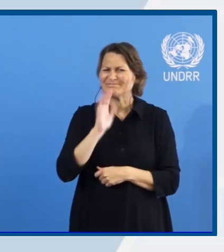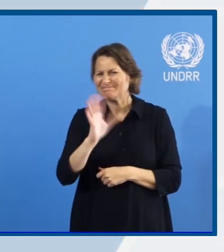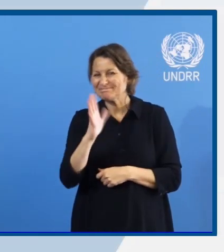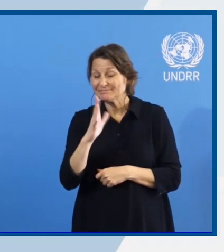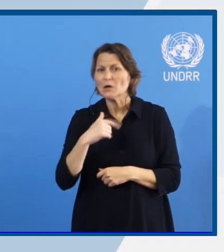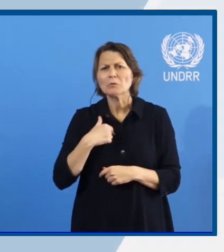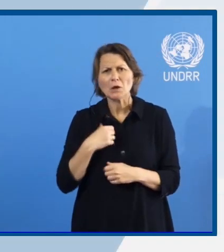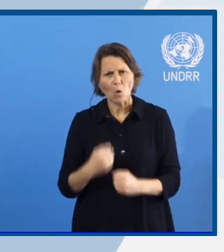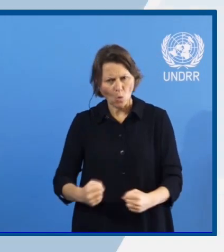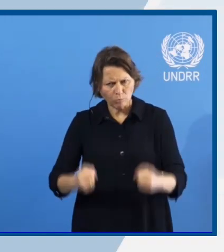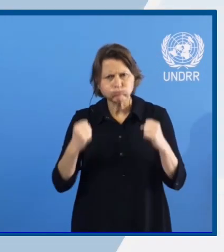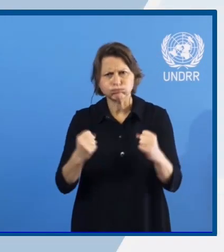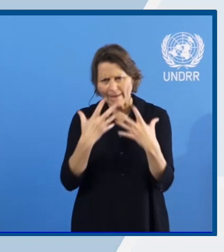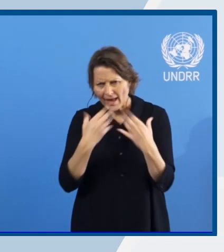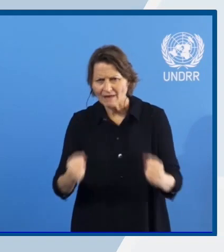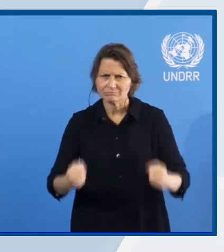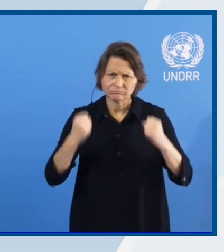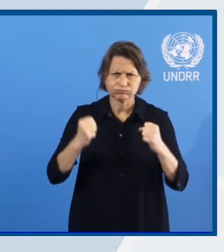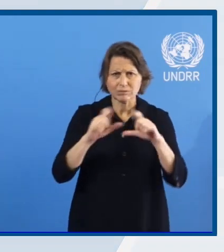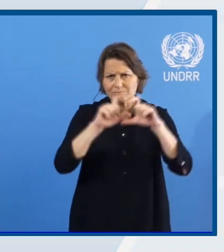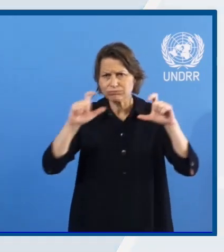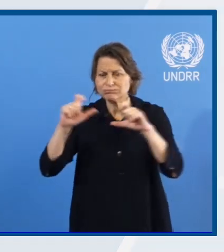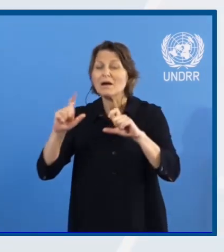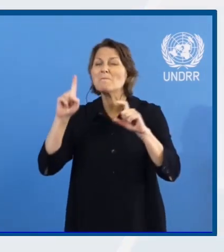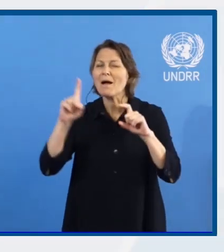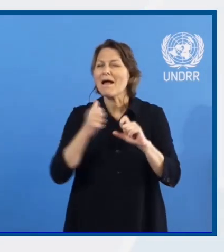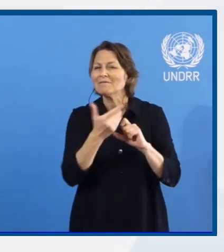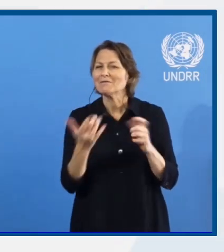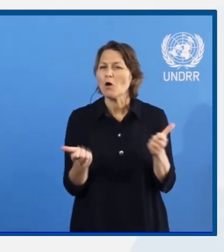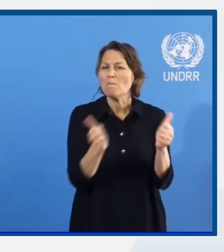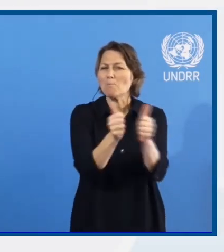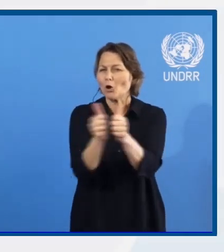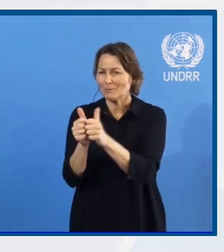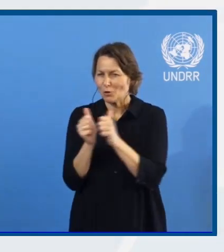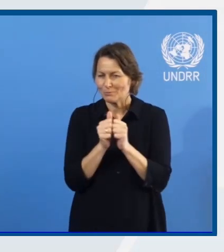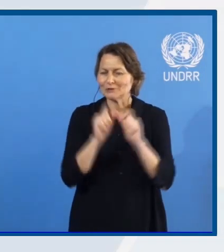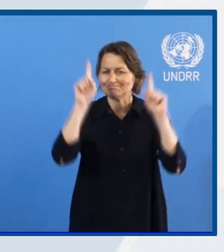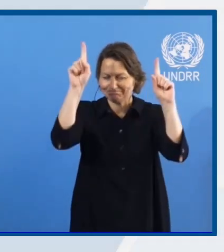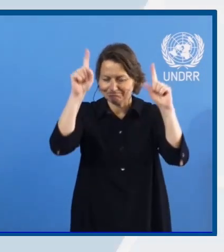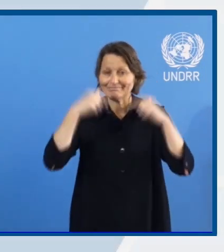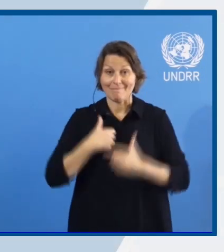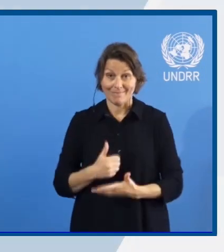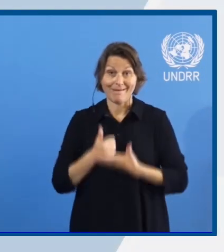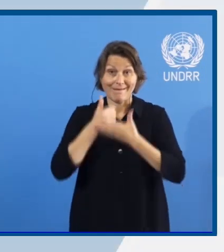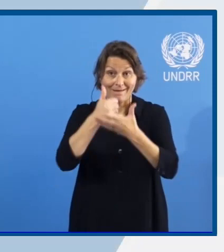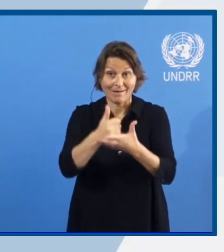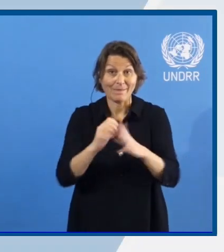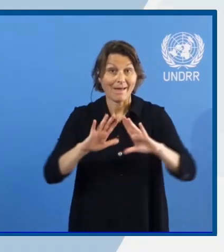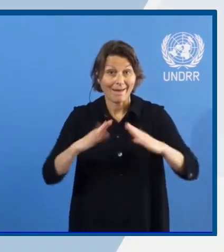had anticipated, and therefore the PPCR partners had to step in and